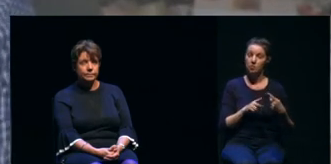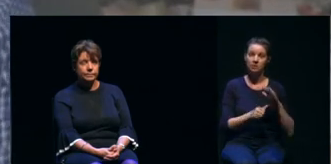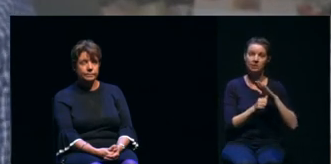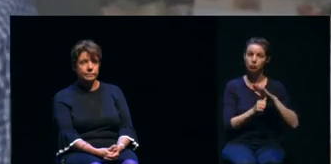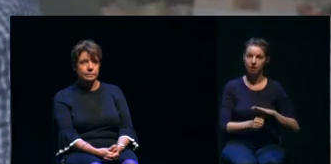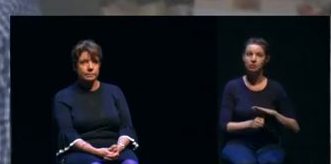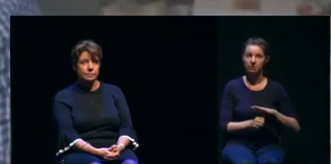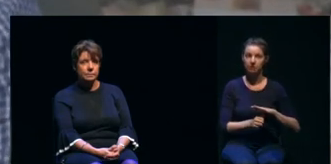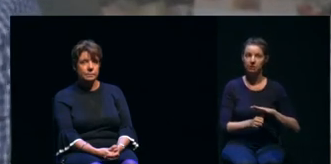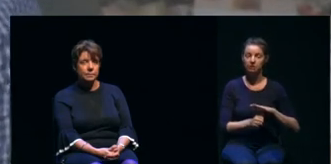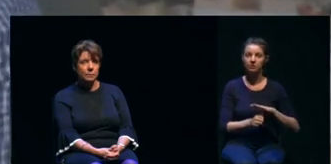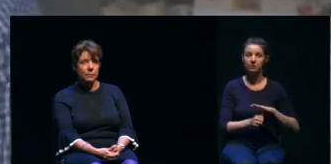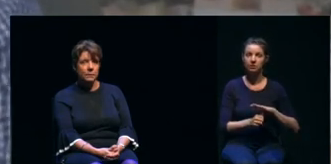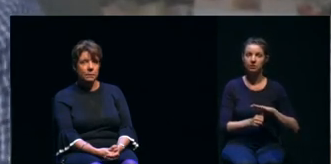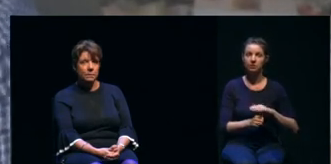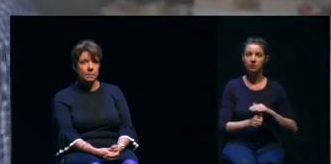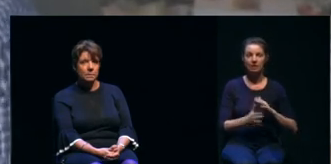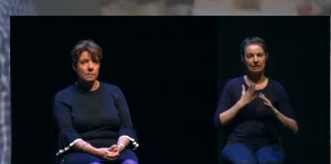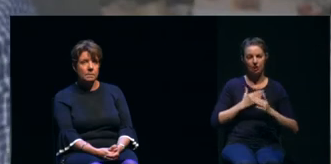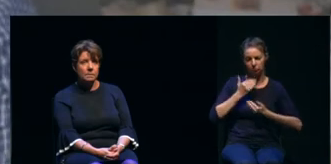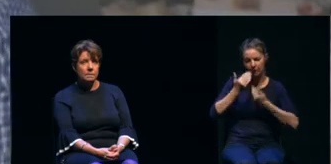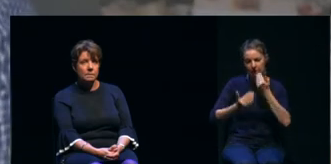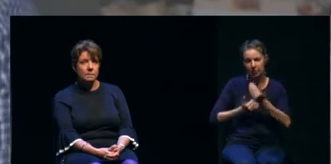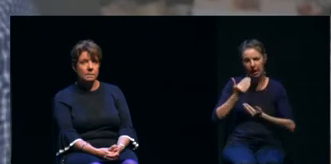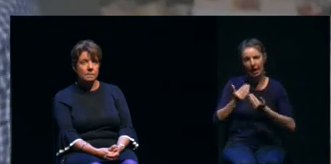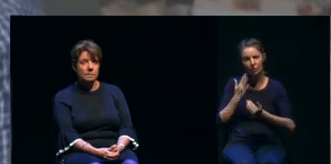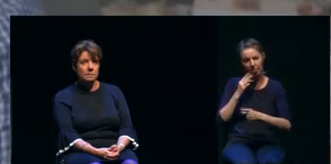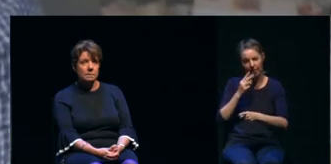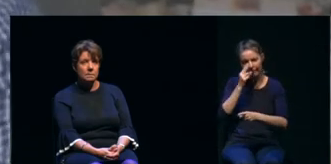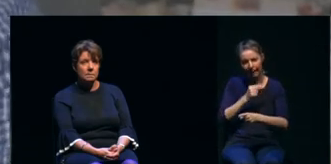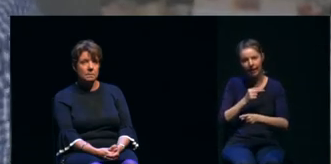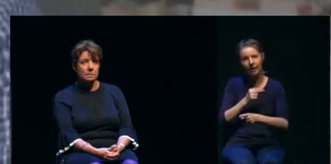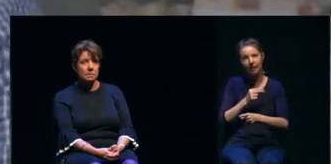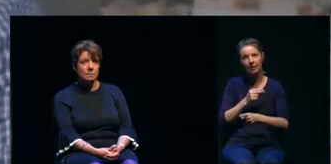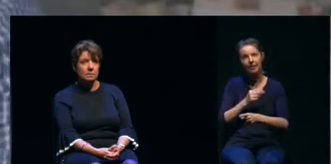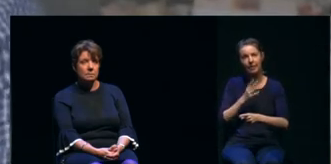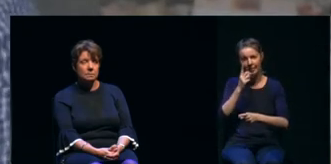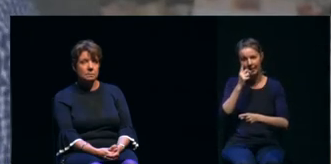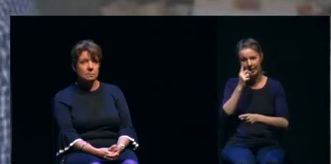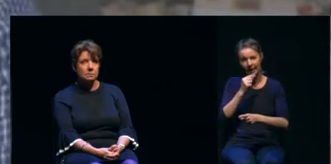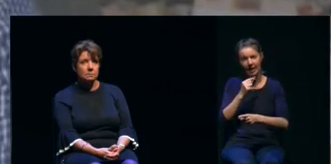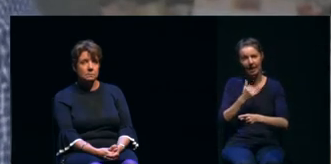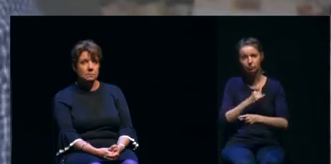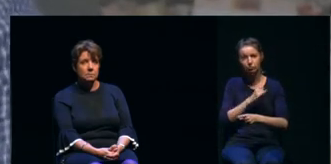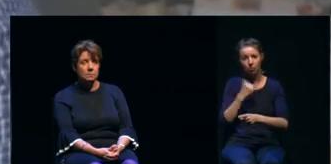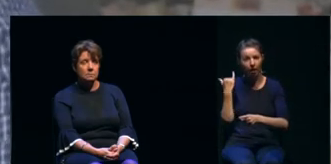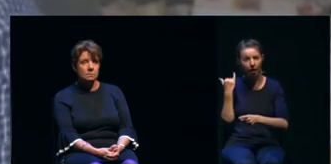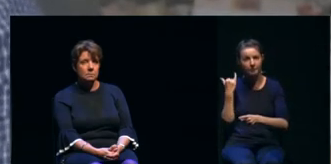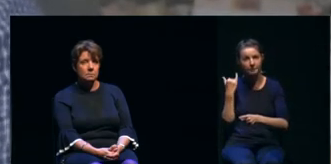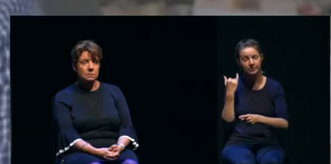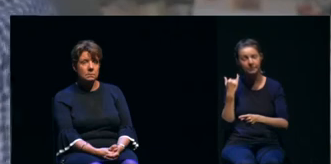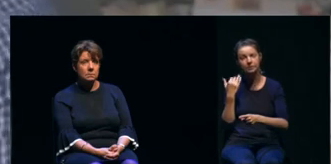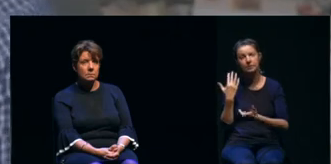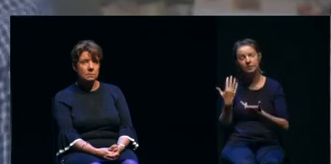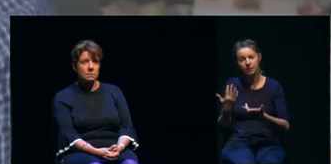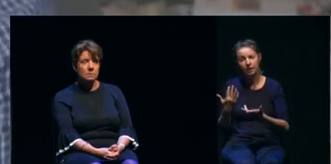depressing because to explain to your children really early on that there are crimes that will be committed against them and they need to know about this is a depressing speech